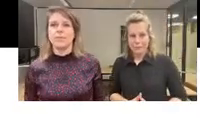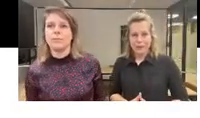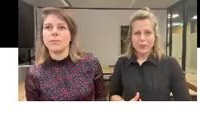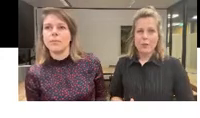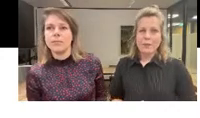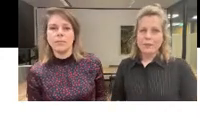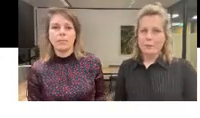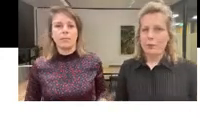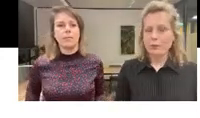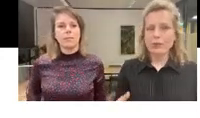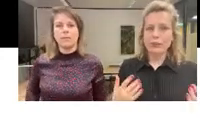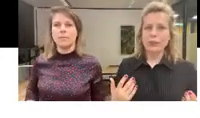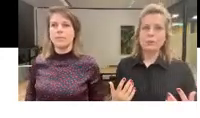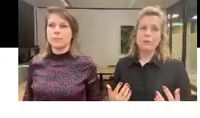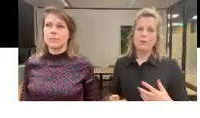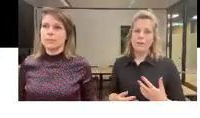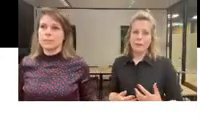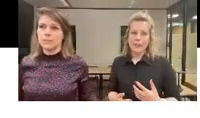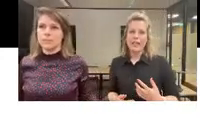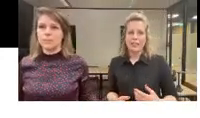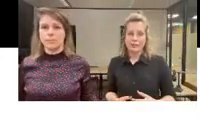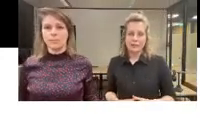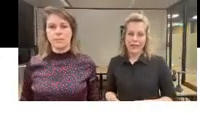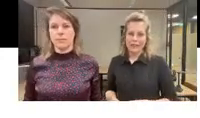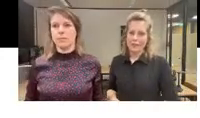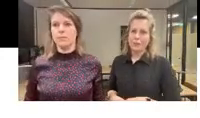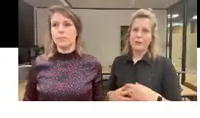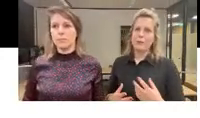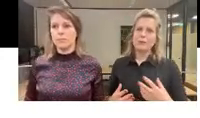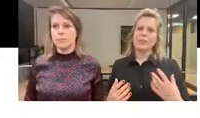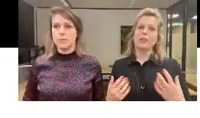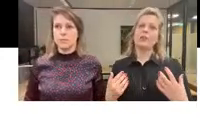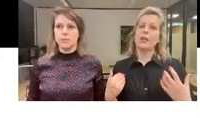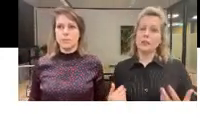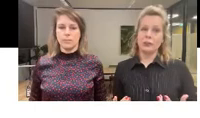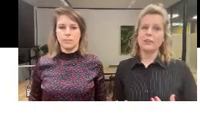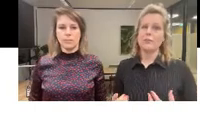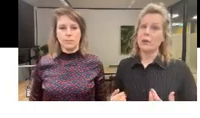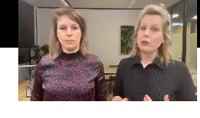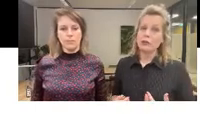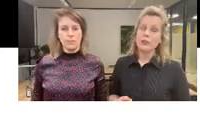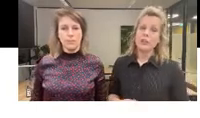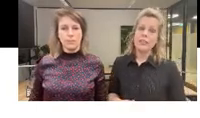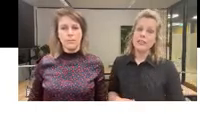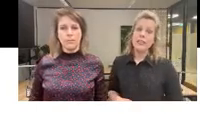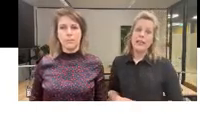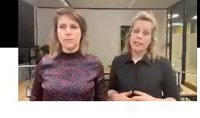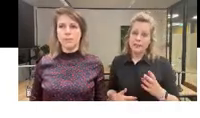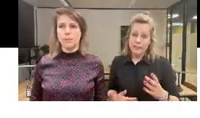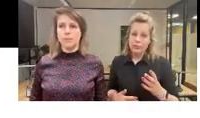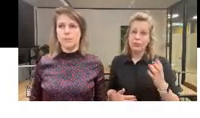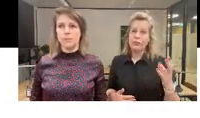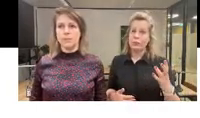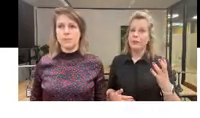Now, the comorbid problems of the young people have been identified, and the problems that occurred most frequently,